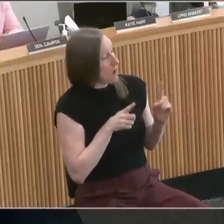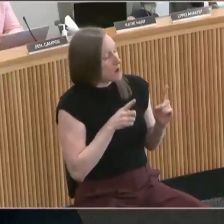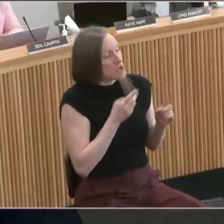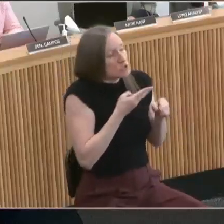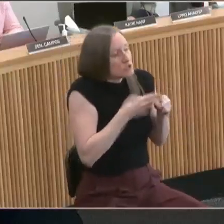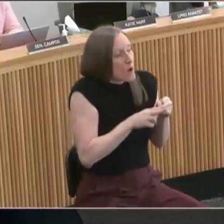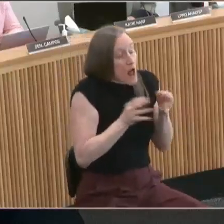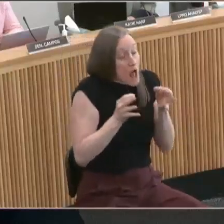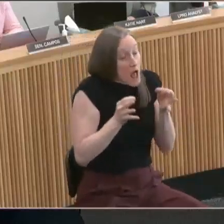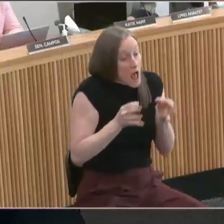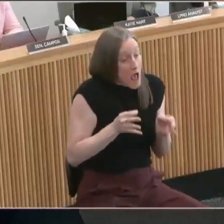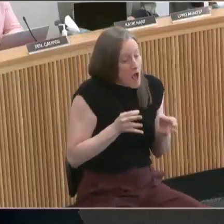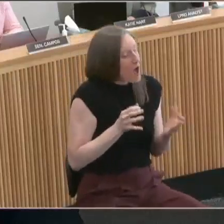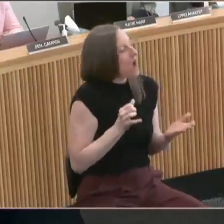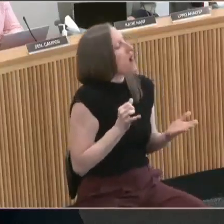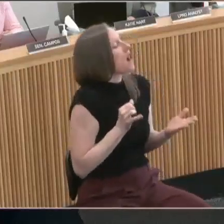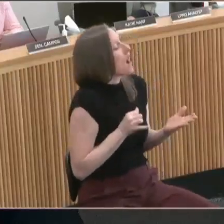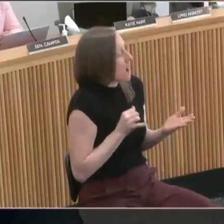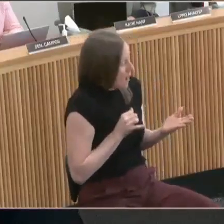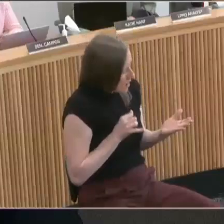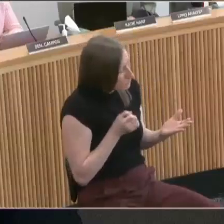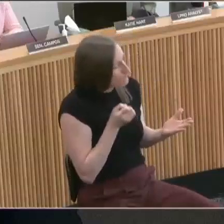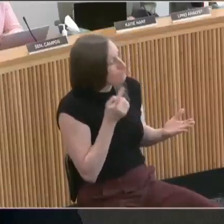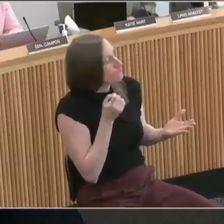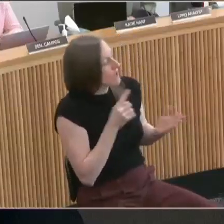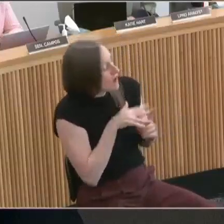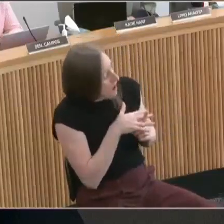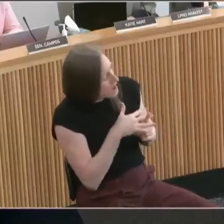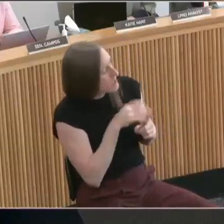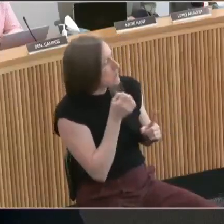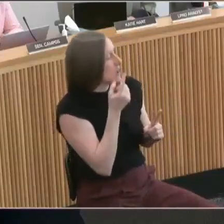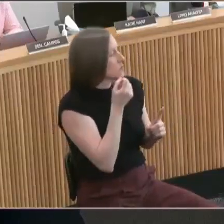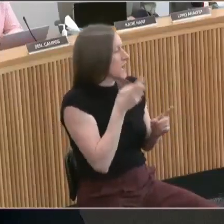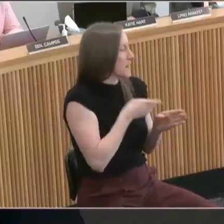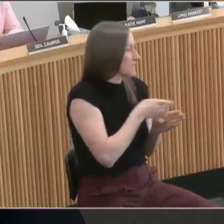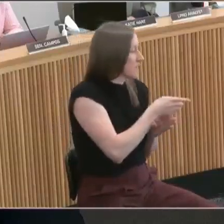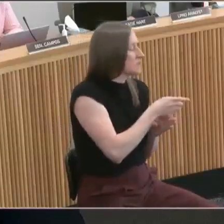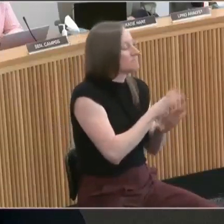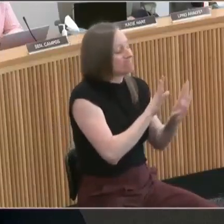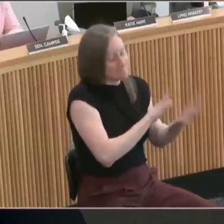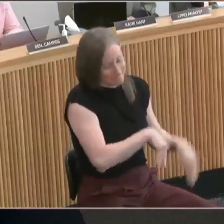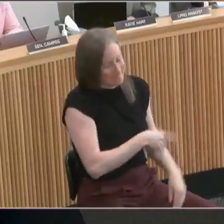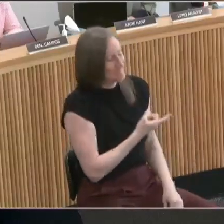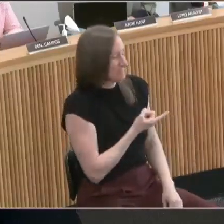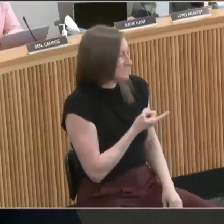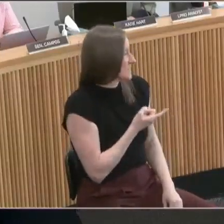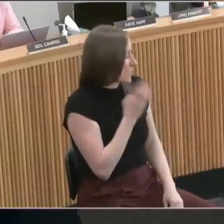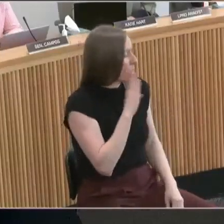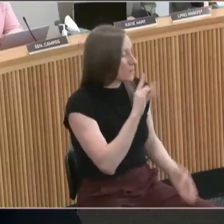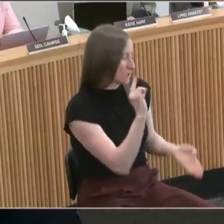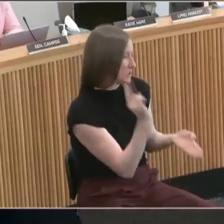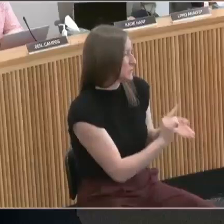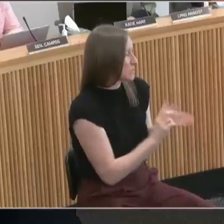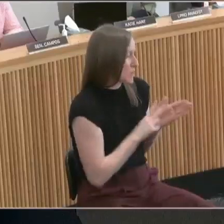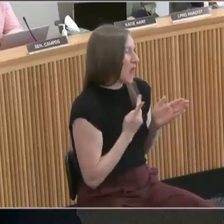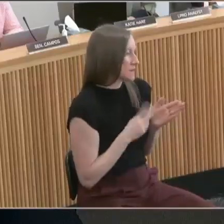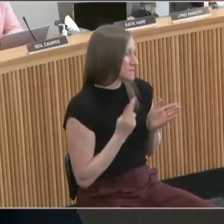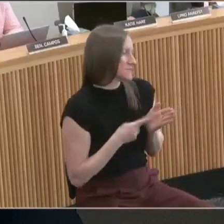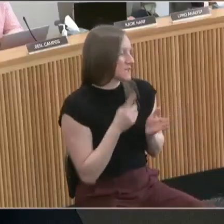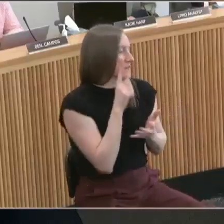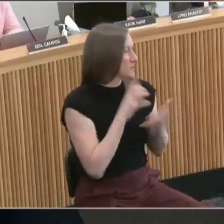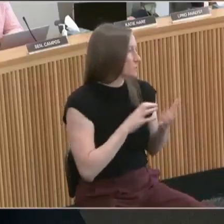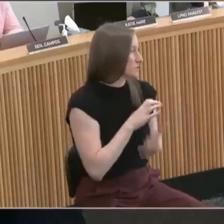short discussion with them, people who know the field, who know the context, they come around and realize that it will reduce redundancy and